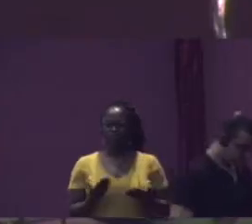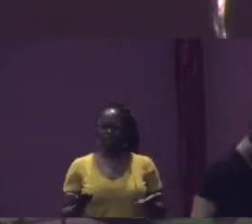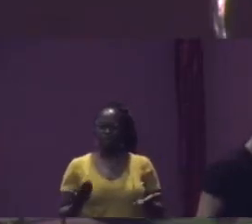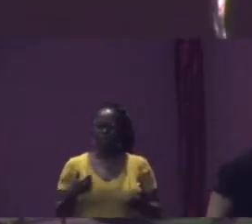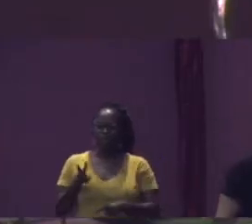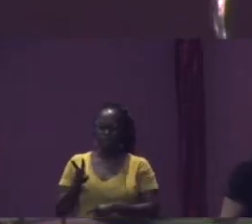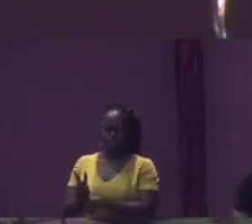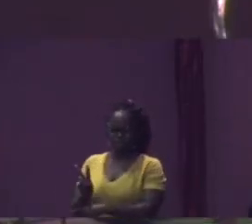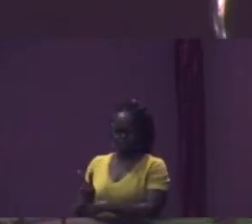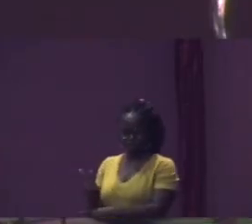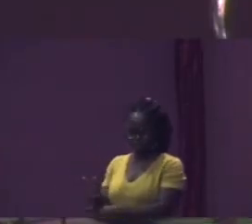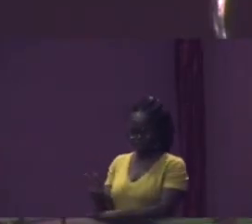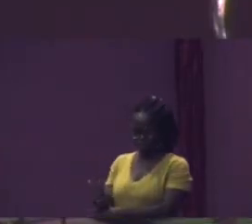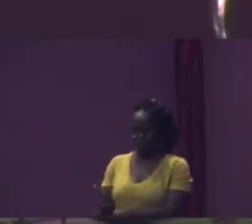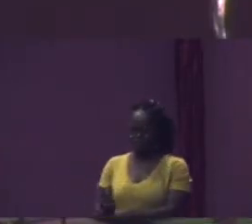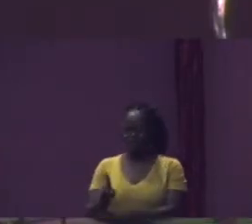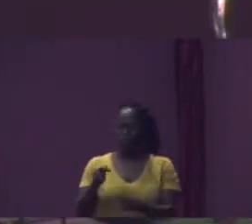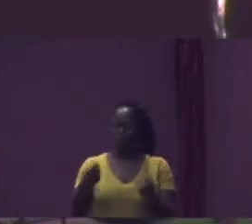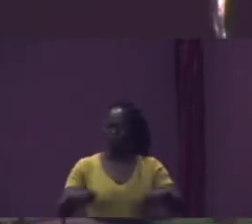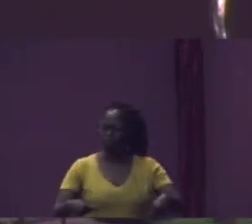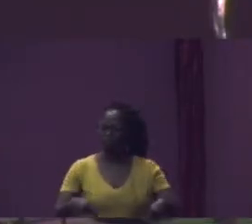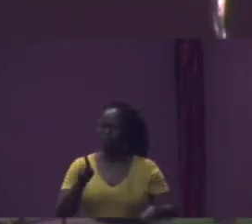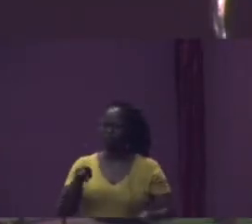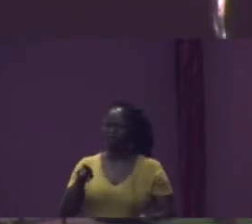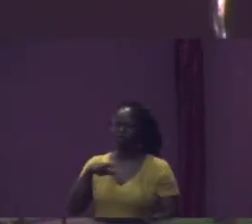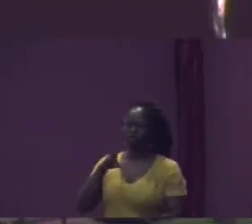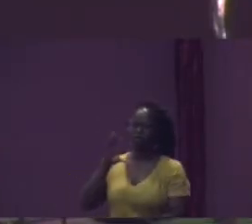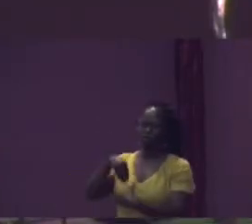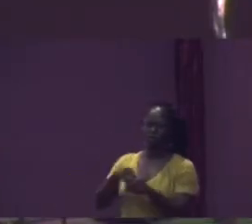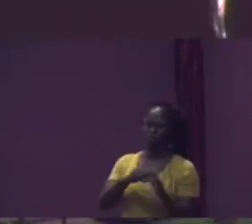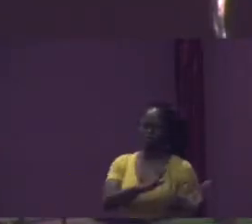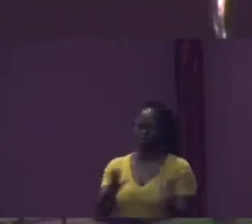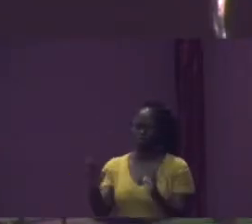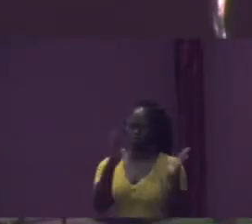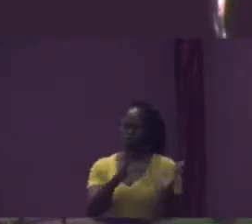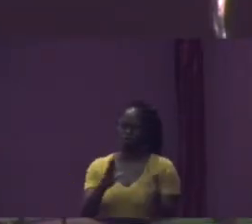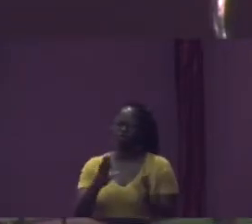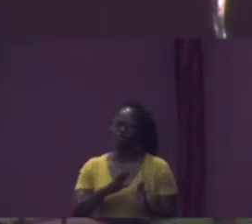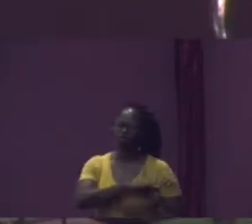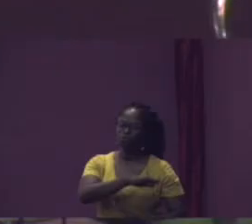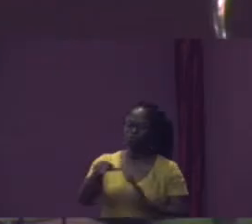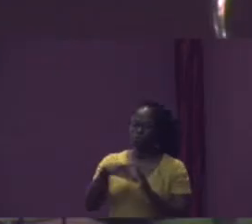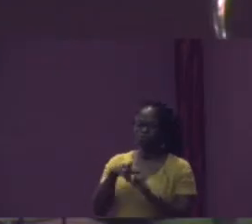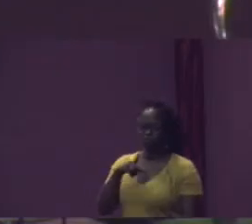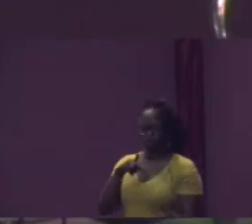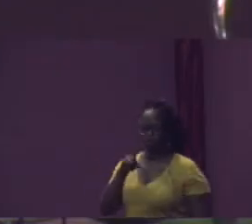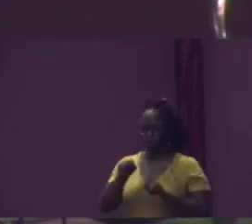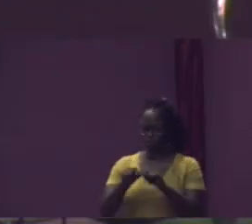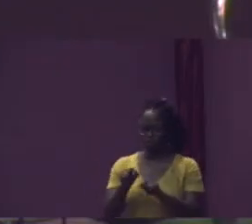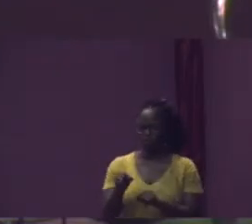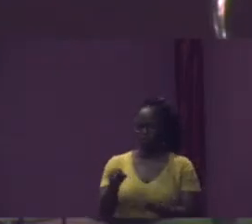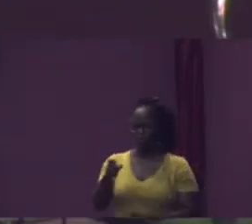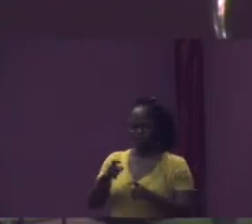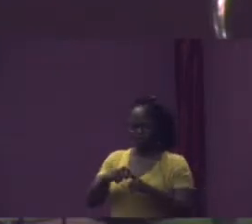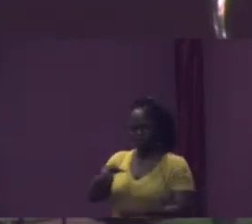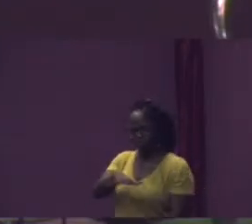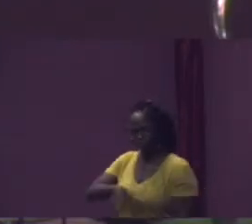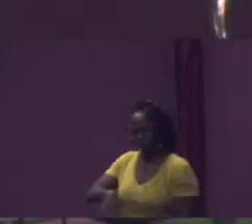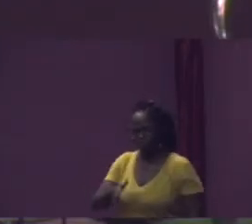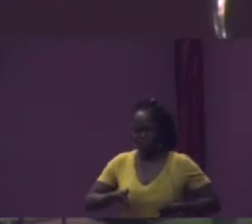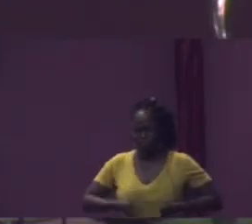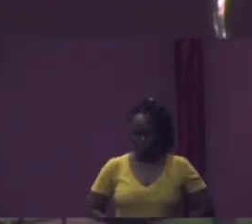factor. All of this, of course, lay the groundwork for the medicalization of and technocratic births.